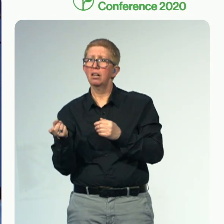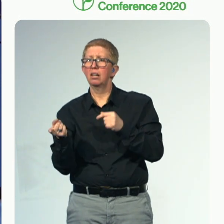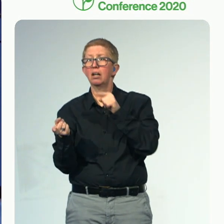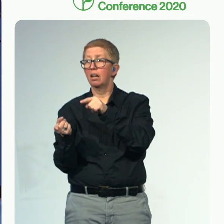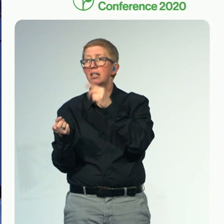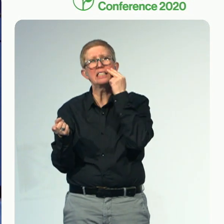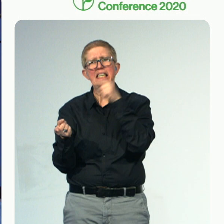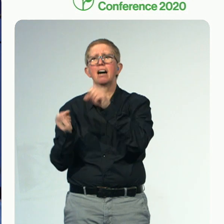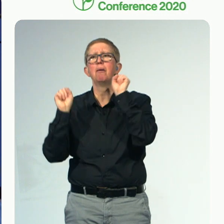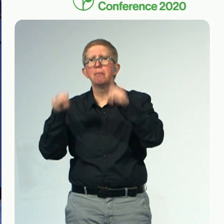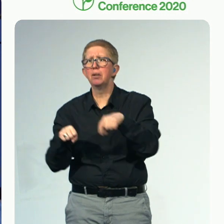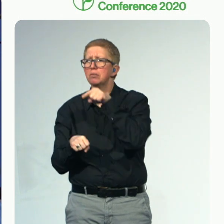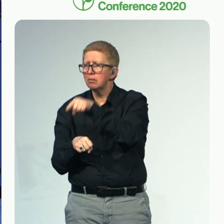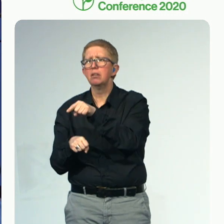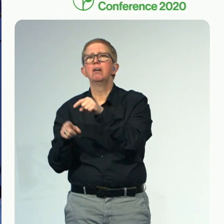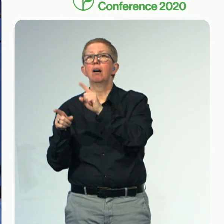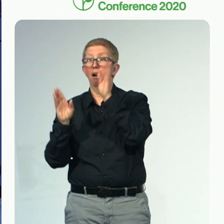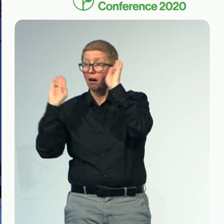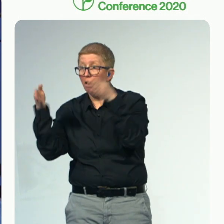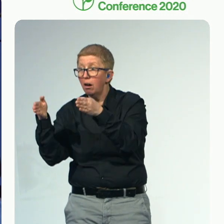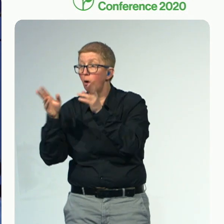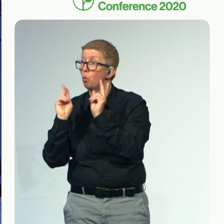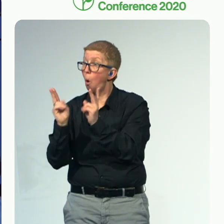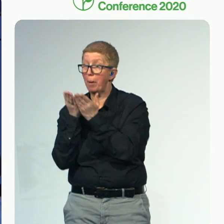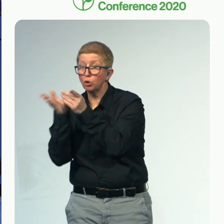not special. So this is the way to move forward, creating real